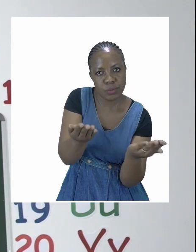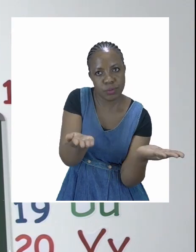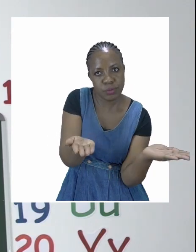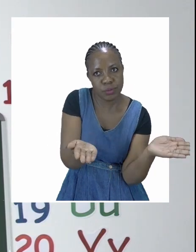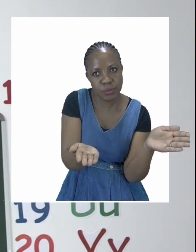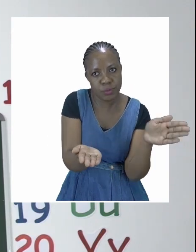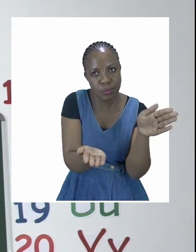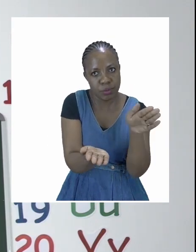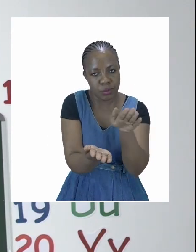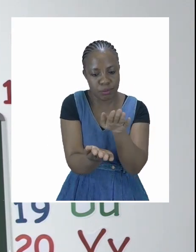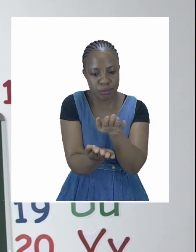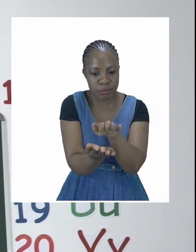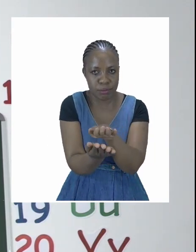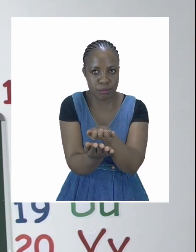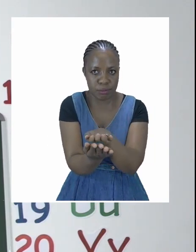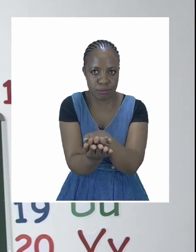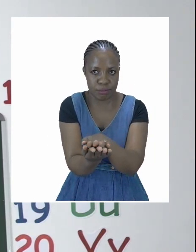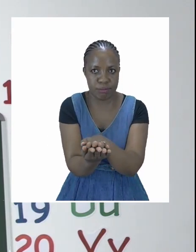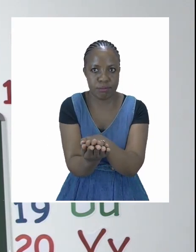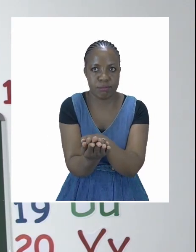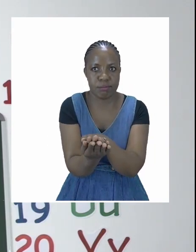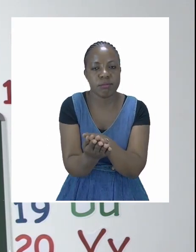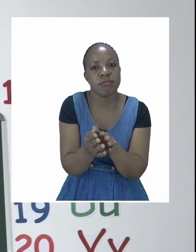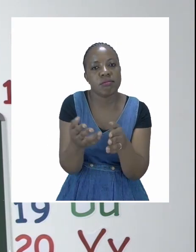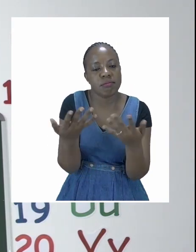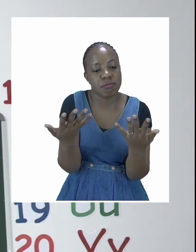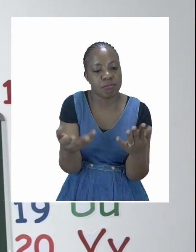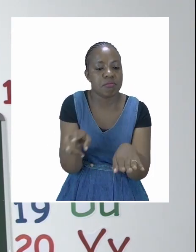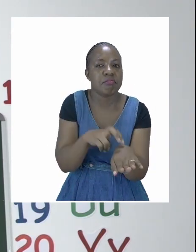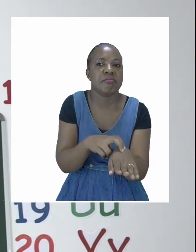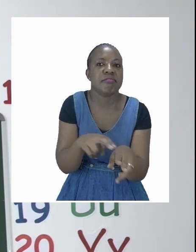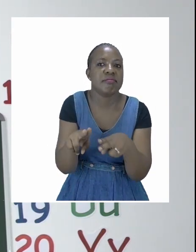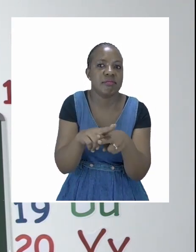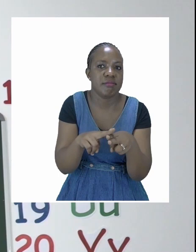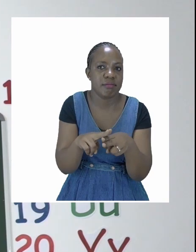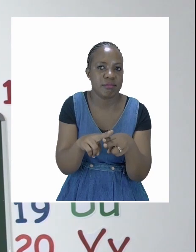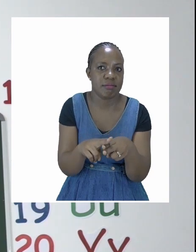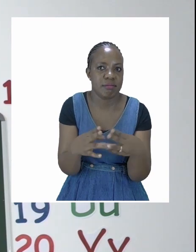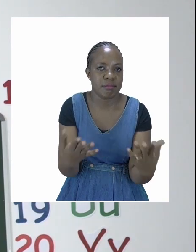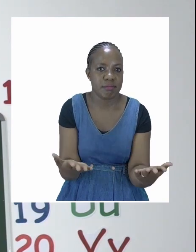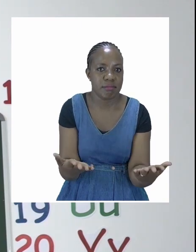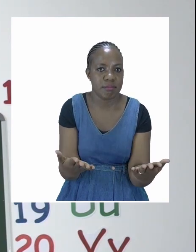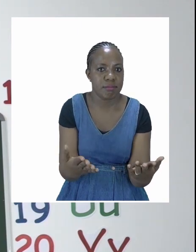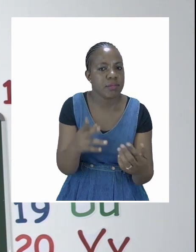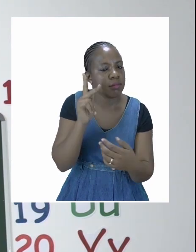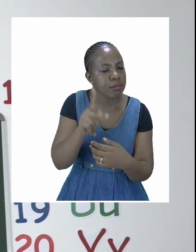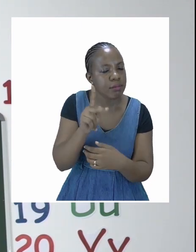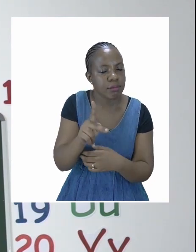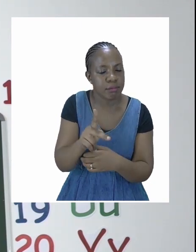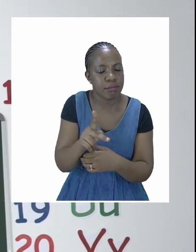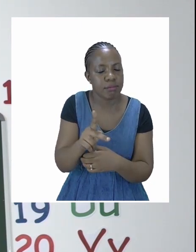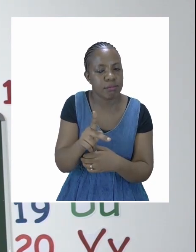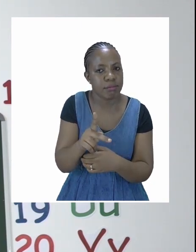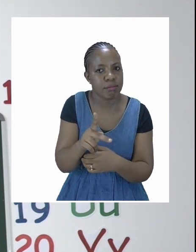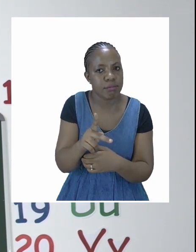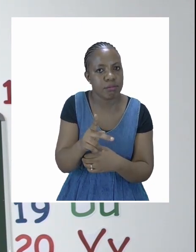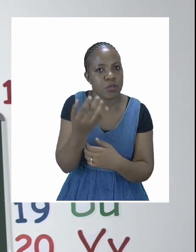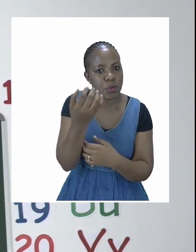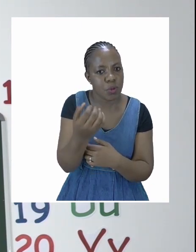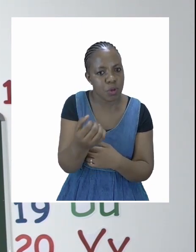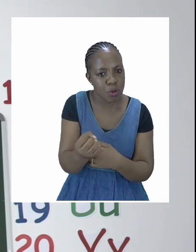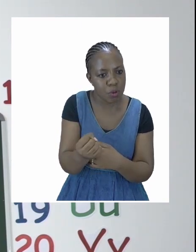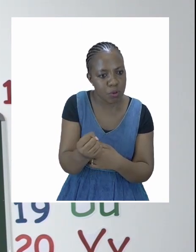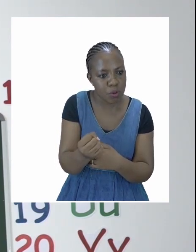it for ready to use. But there is more. We are also available on